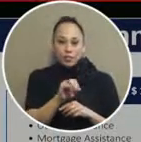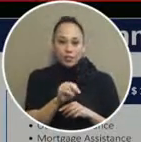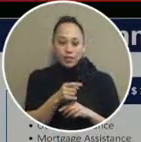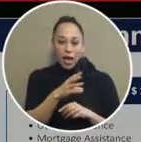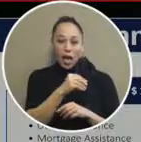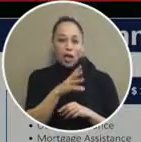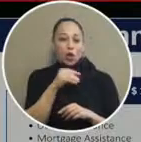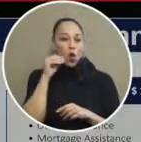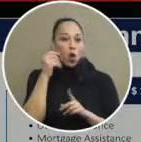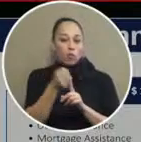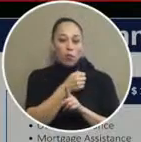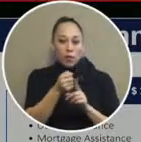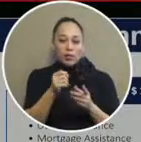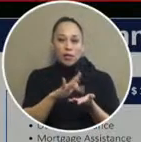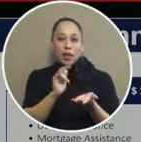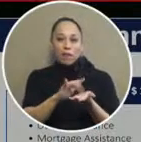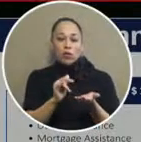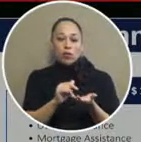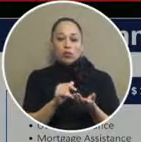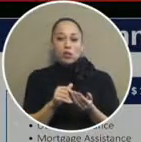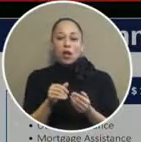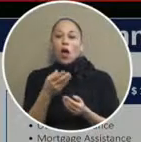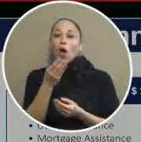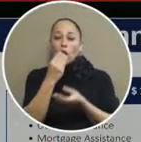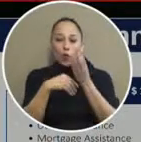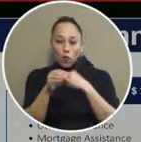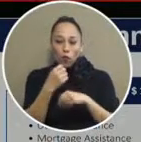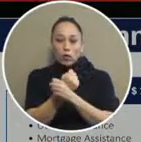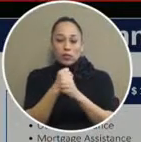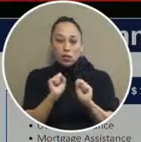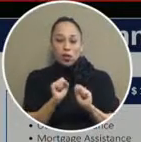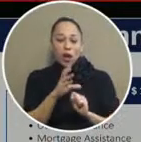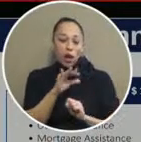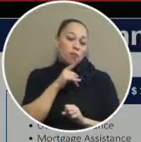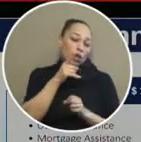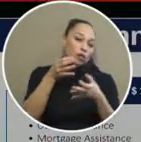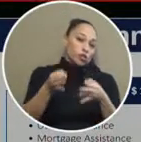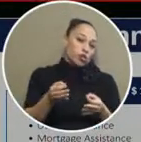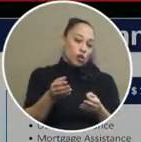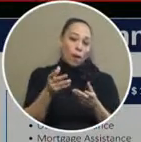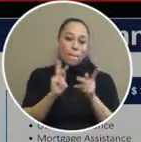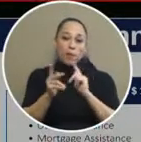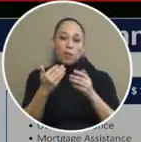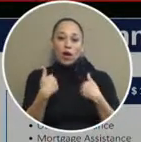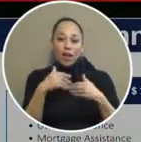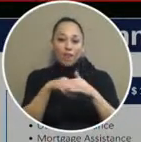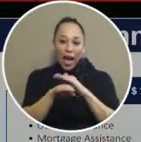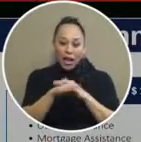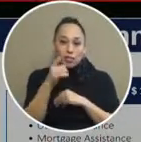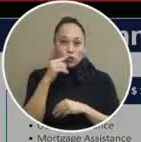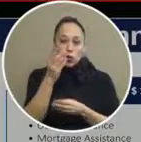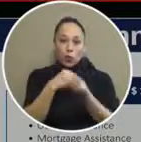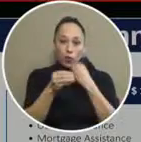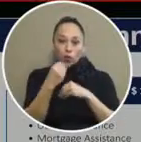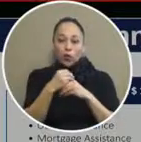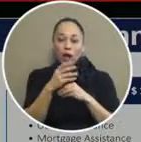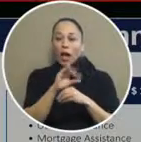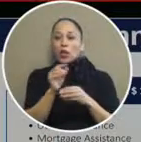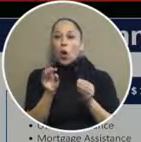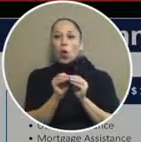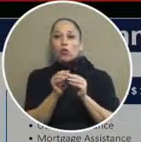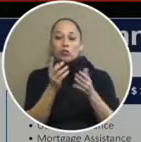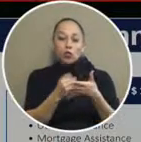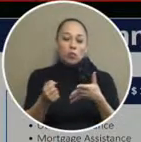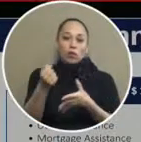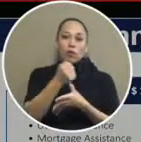domestic violence and abuse, addressing food security and making sure folks have access to food, as well as